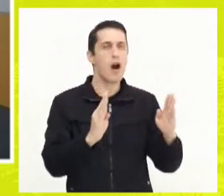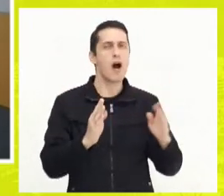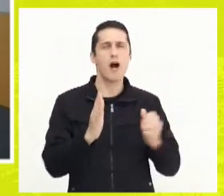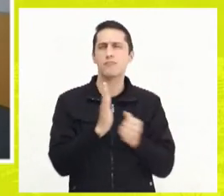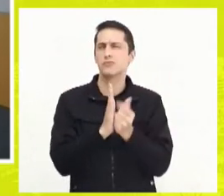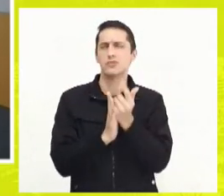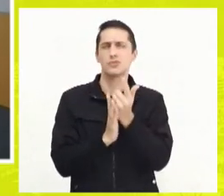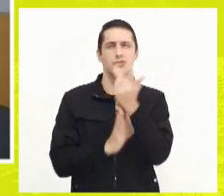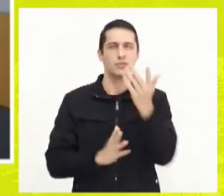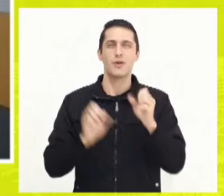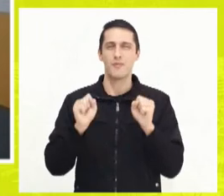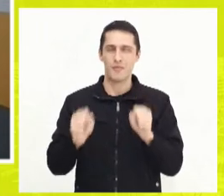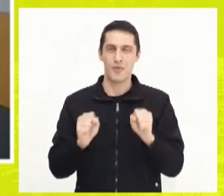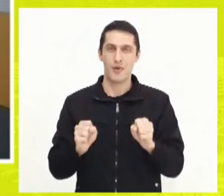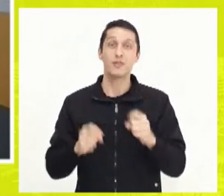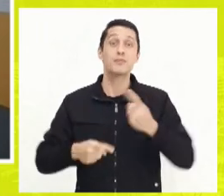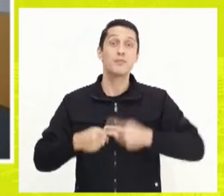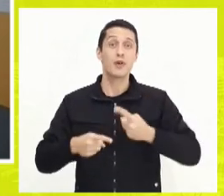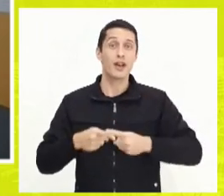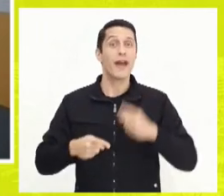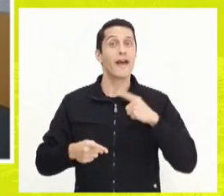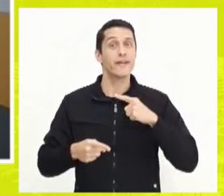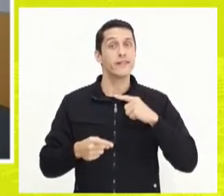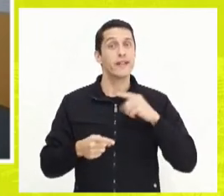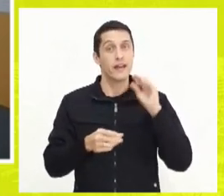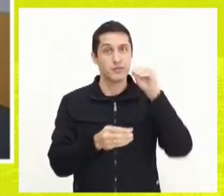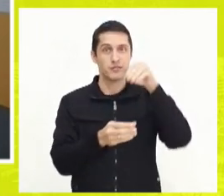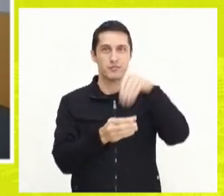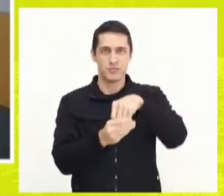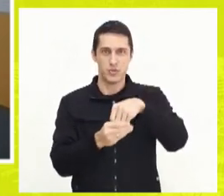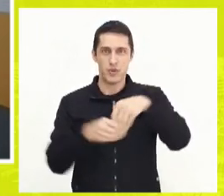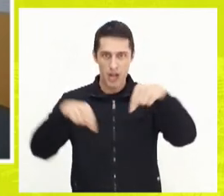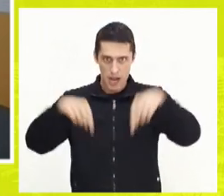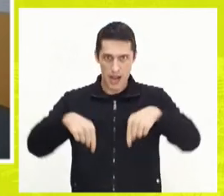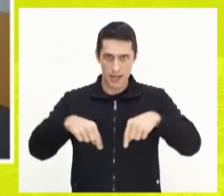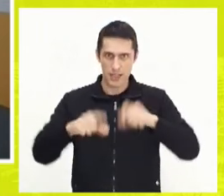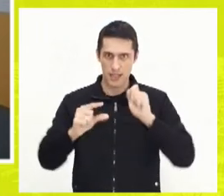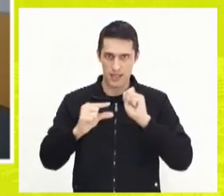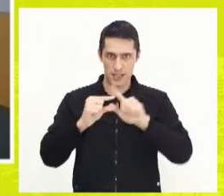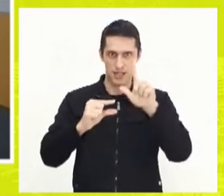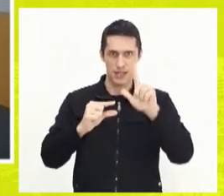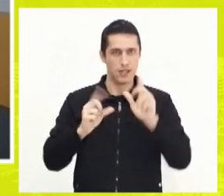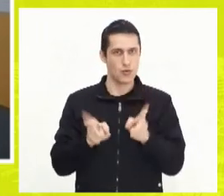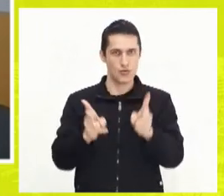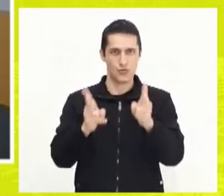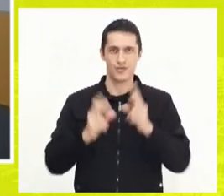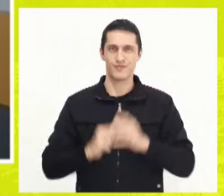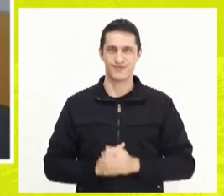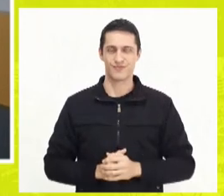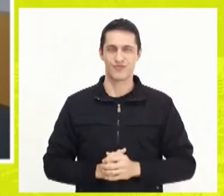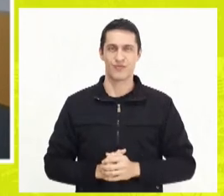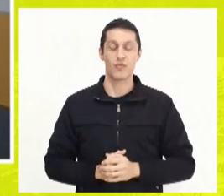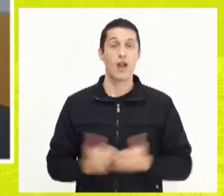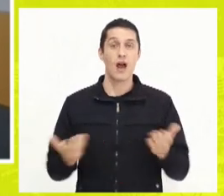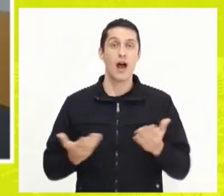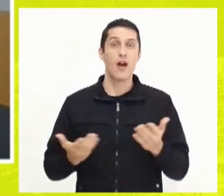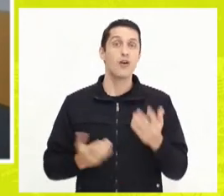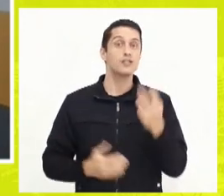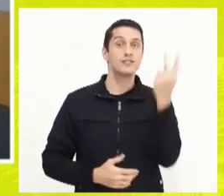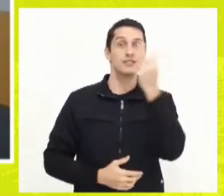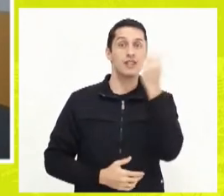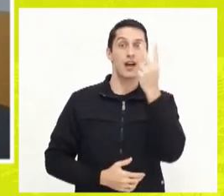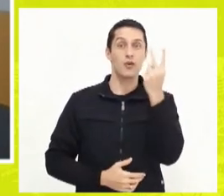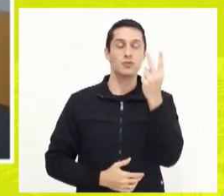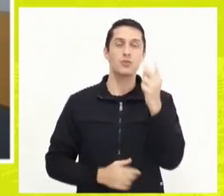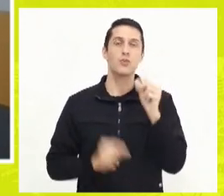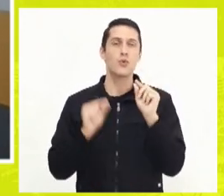soon as we wrap up the broadcast today it will be automatically available at this same link and now the second panel of the